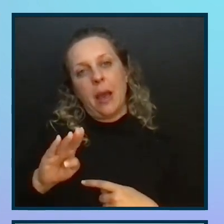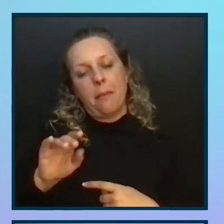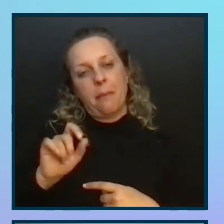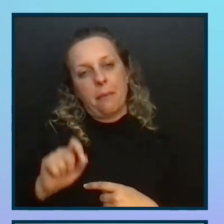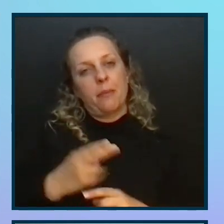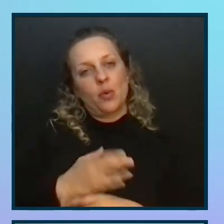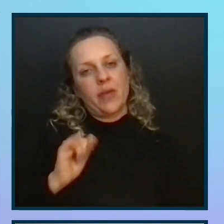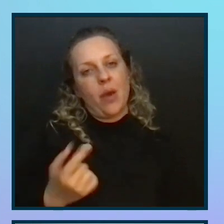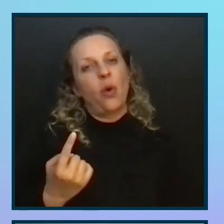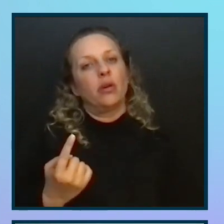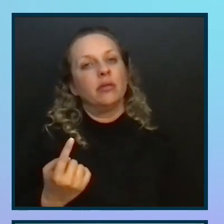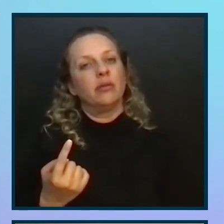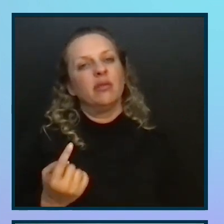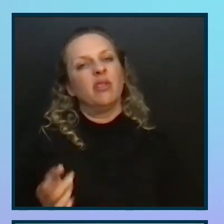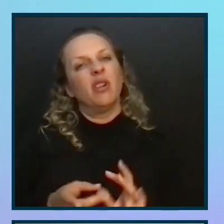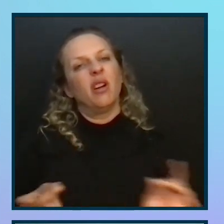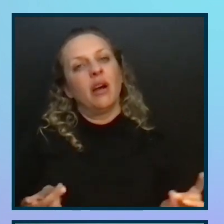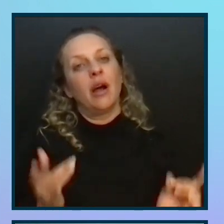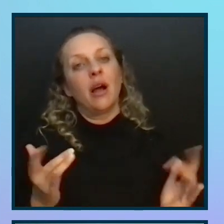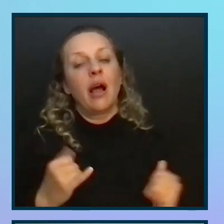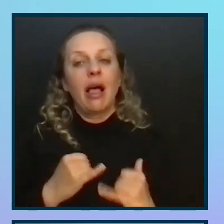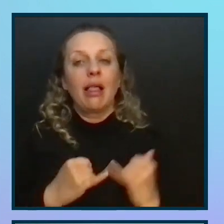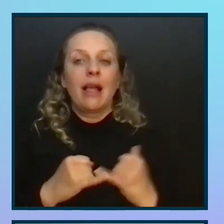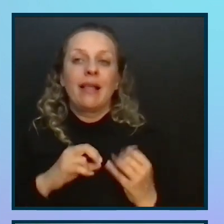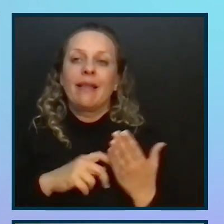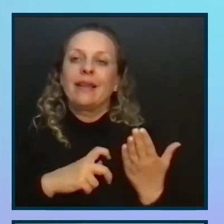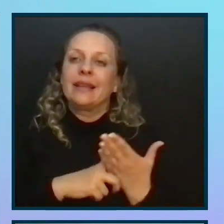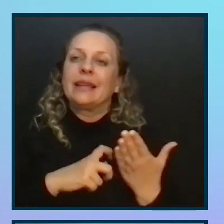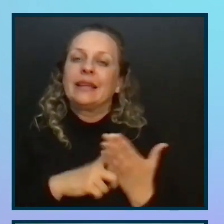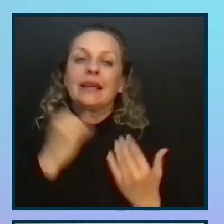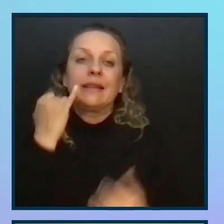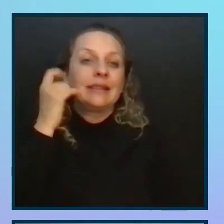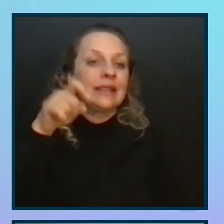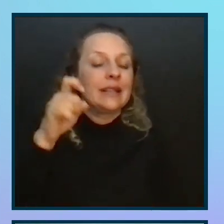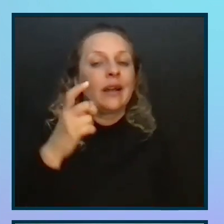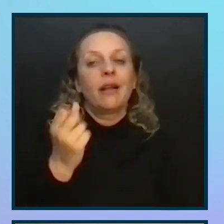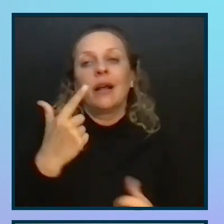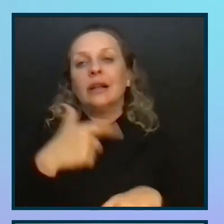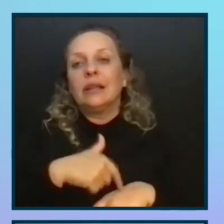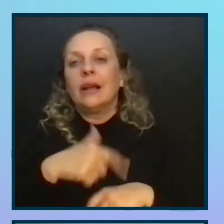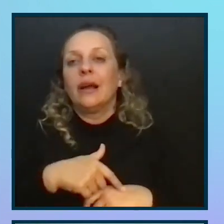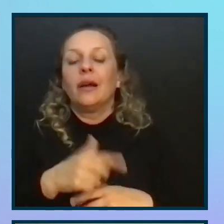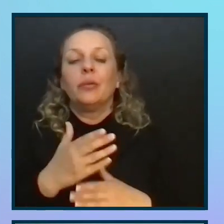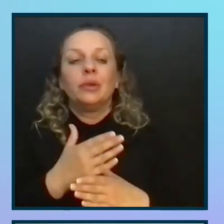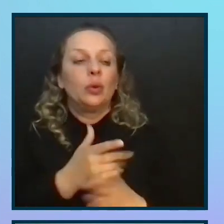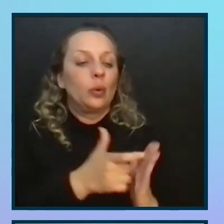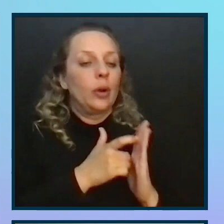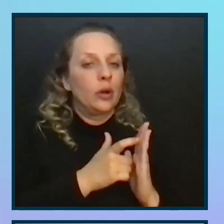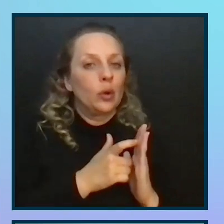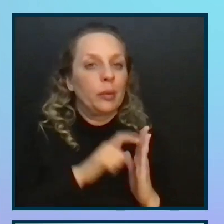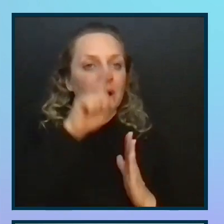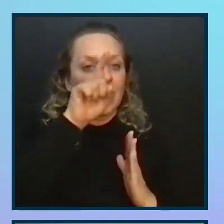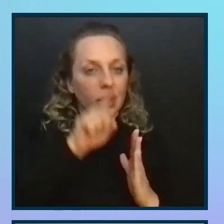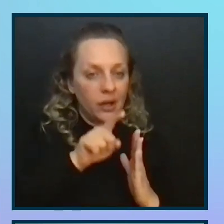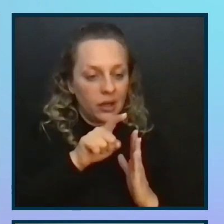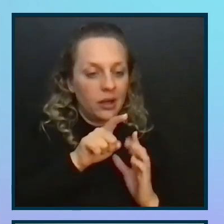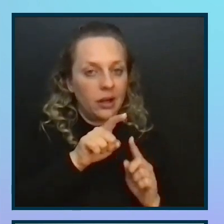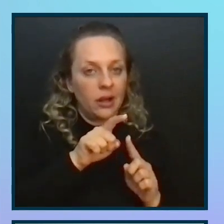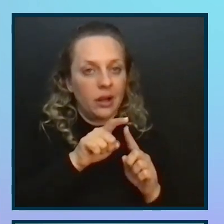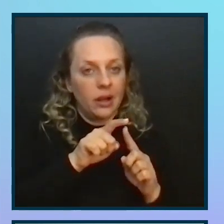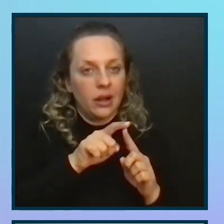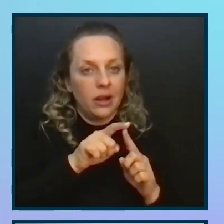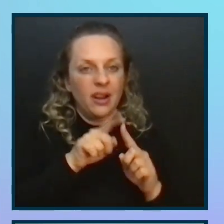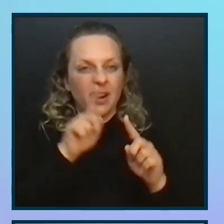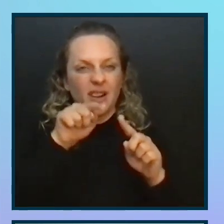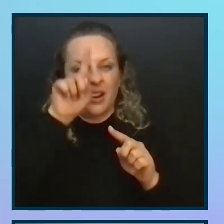that. And lastly, in a ticket, sometimes it's necessary. A lot of times between the requirements and the title of the pull